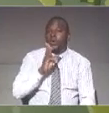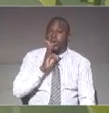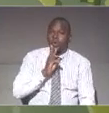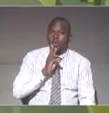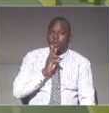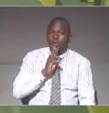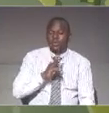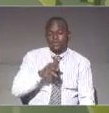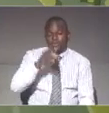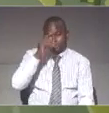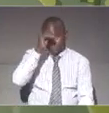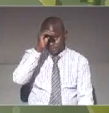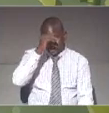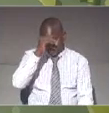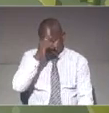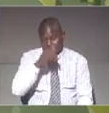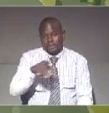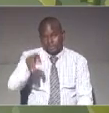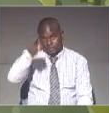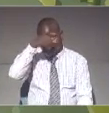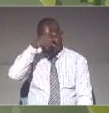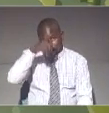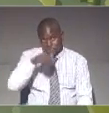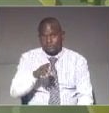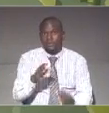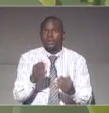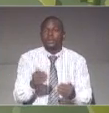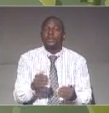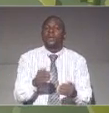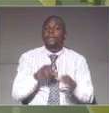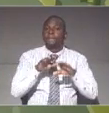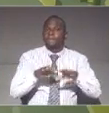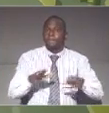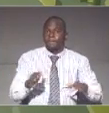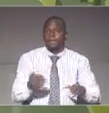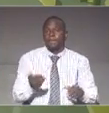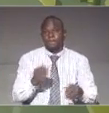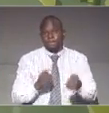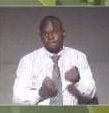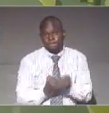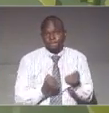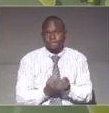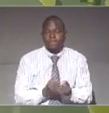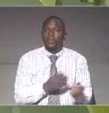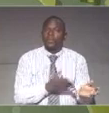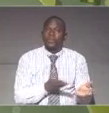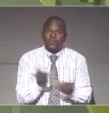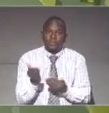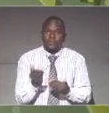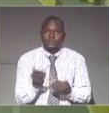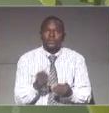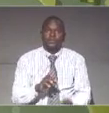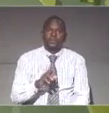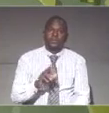saying India and Turkey, rather eyeing India and Turkey markets. Backed by the Export Promotions Board, K